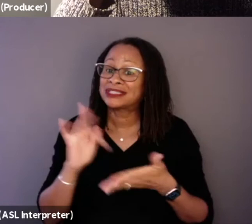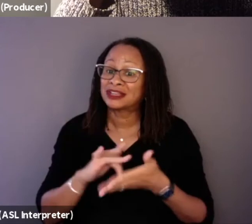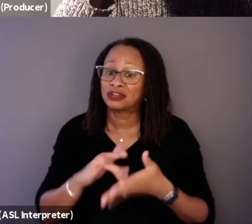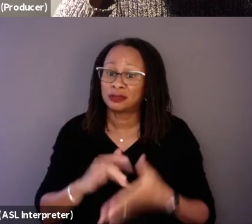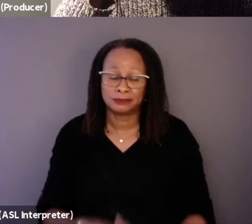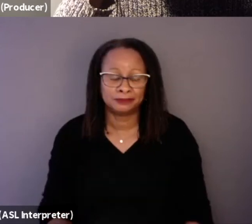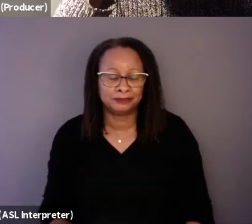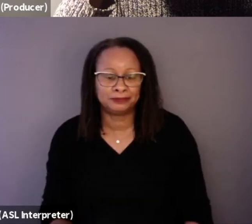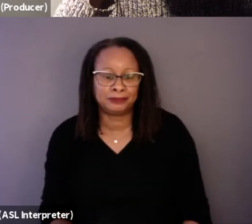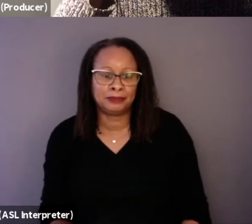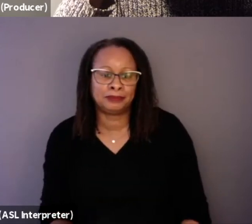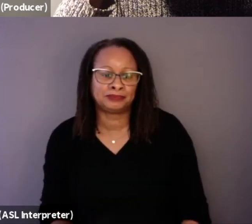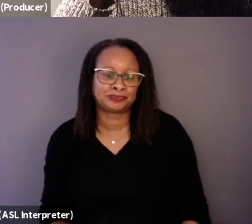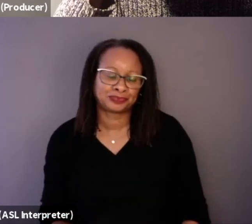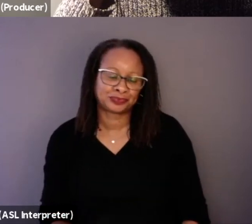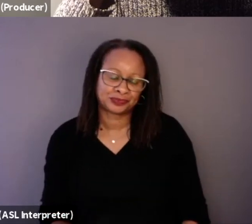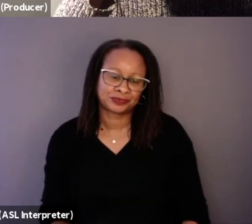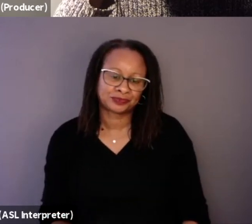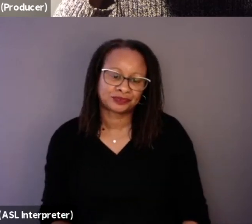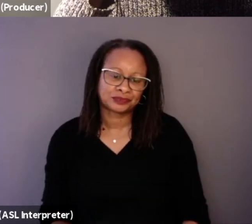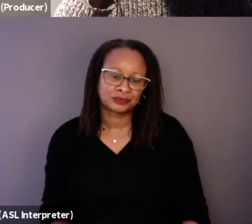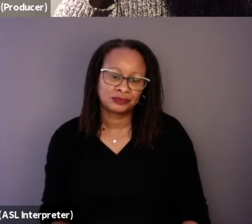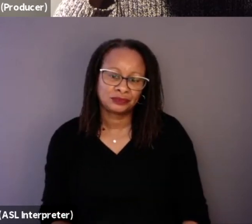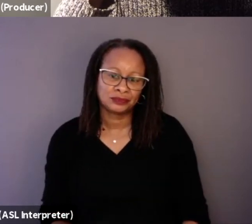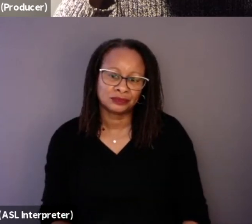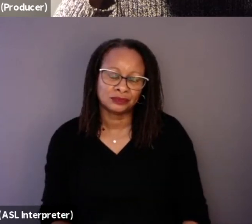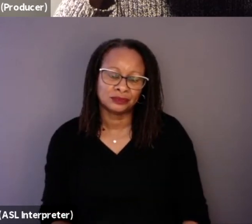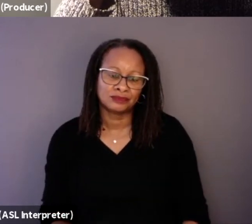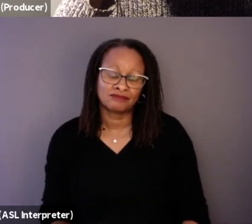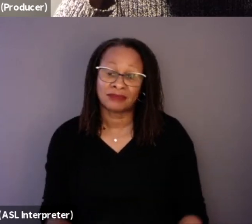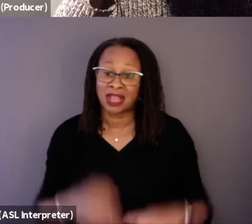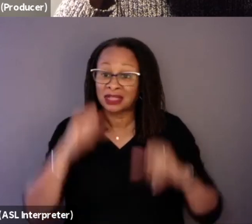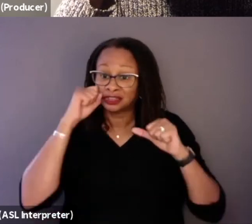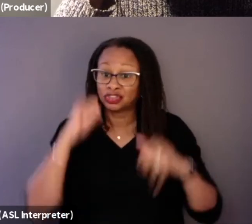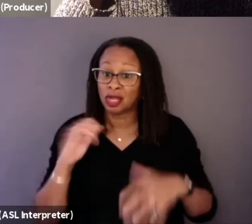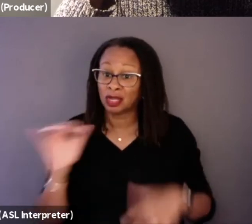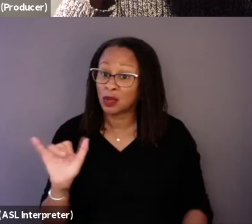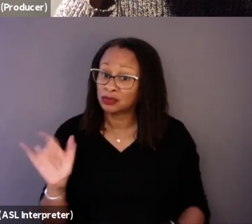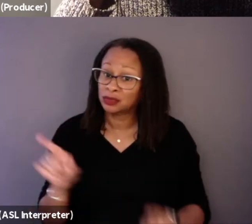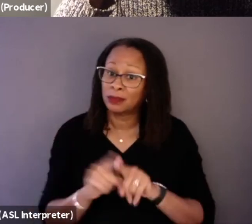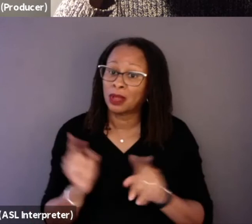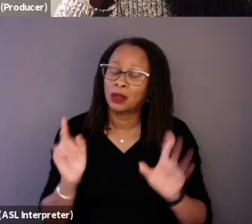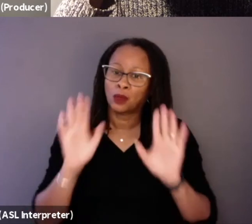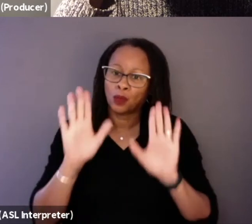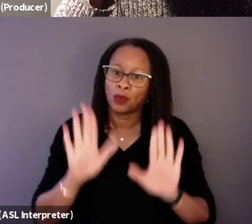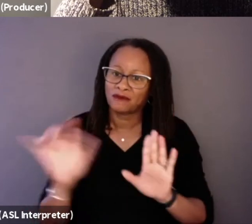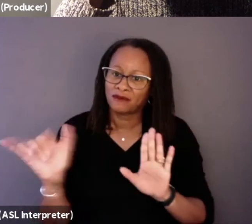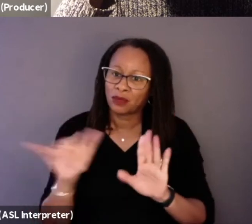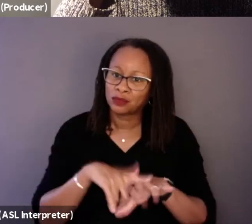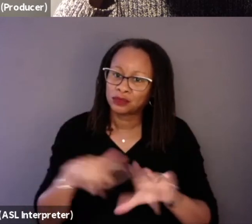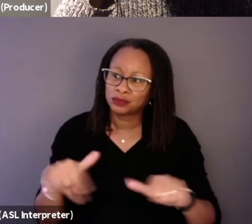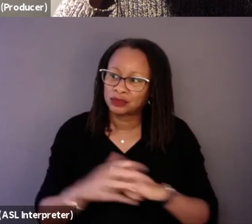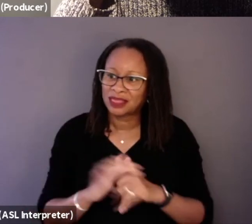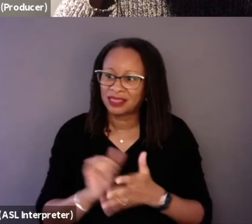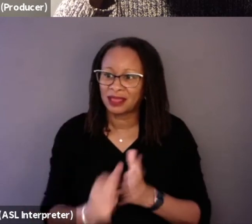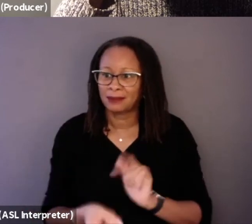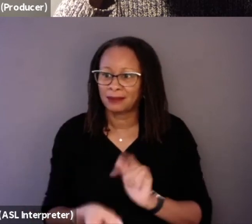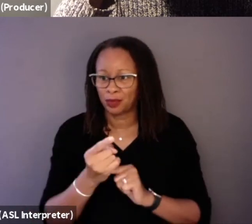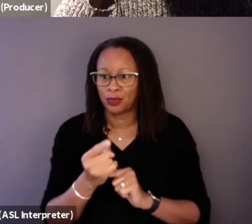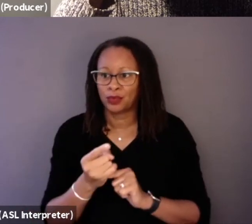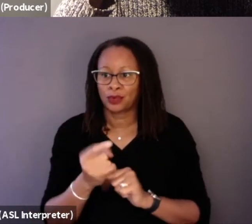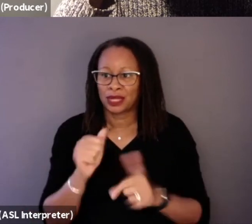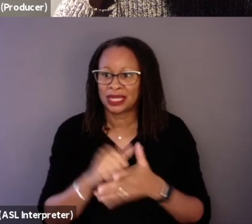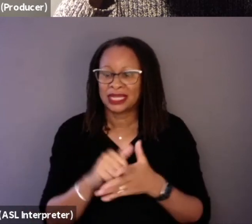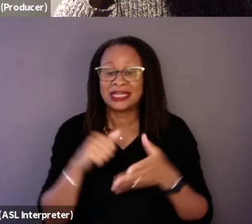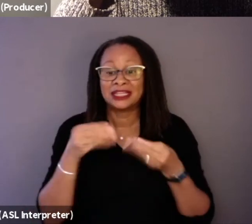Mm-hmm. It is both shocking but also kind of wonderful, that moment in the